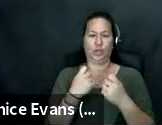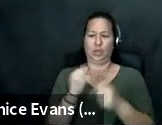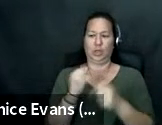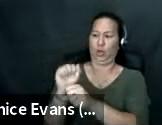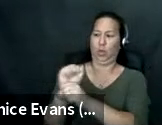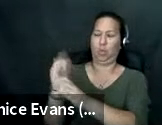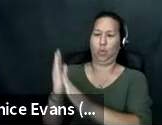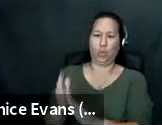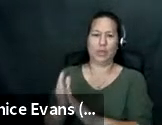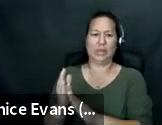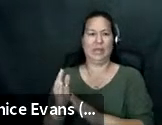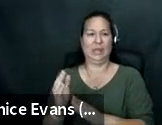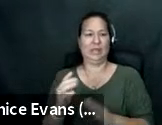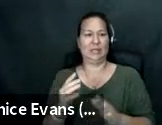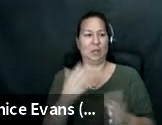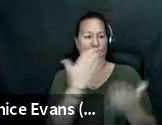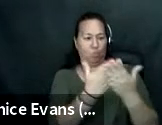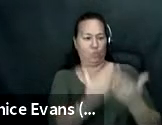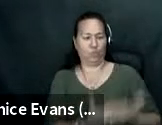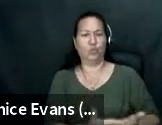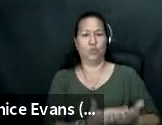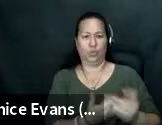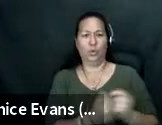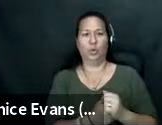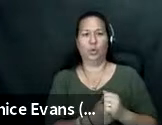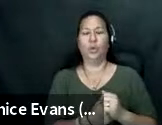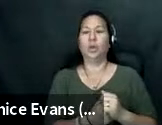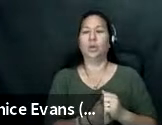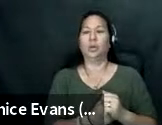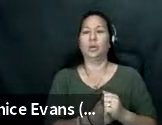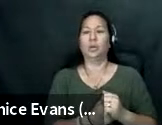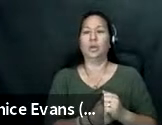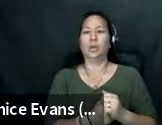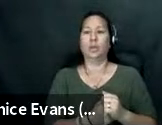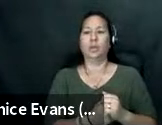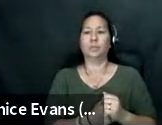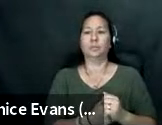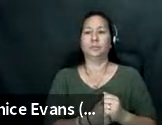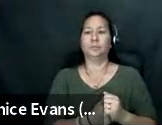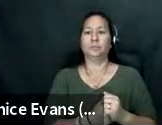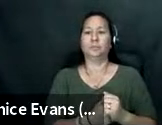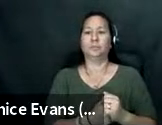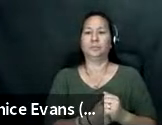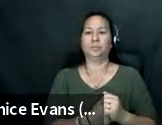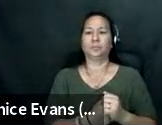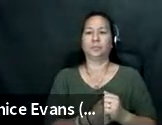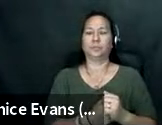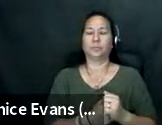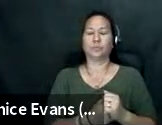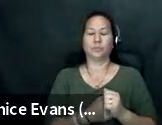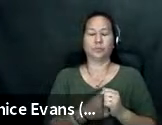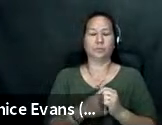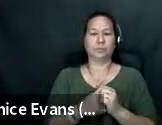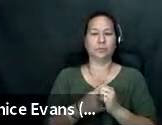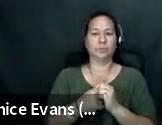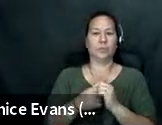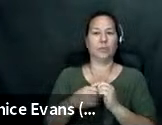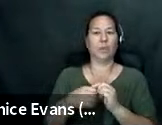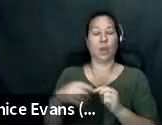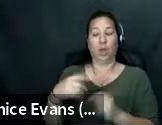the implications for maintaining vaccination status for employees with the recent introduction of the digital COVID-19 vaccine